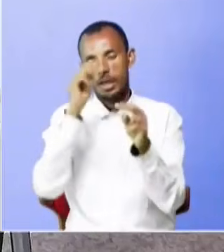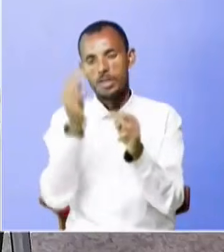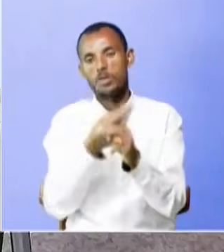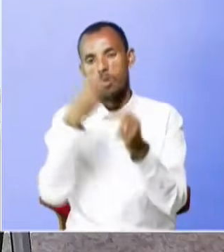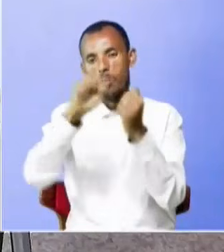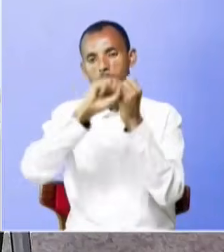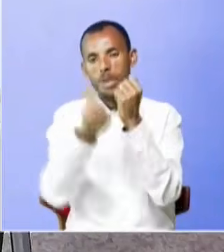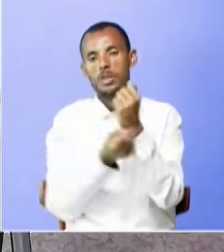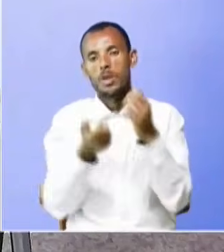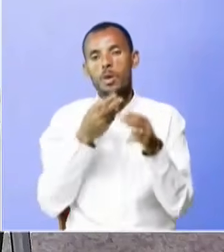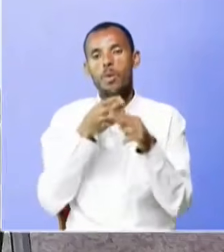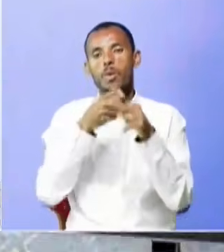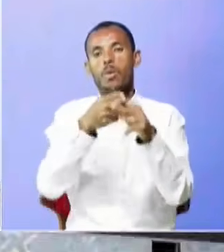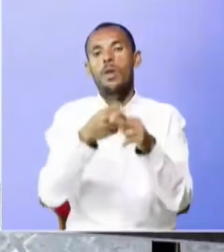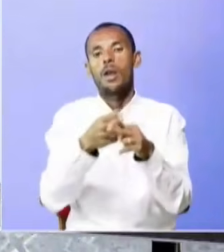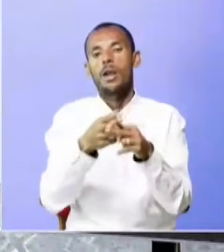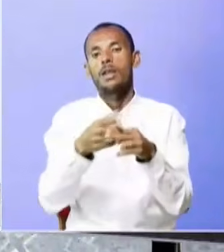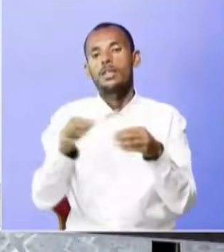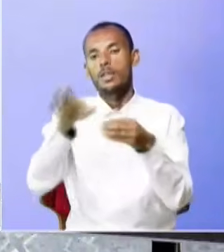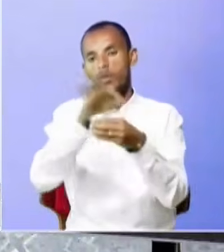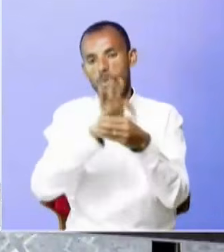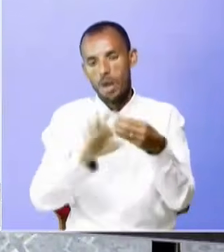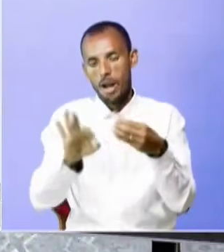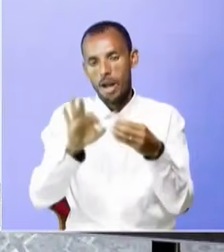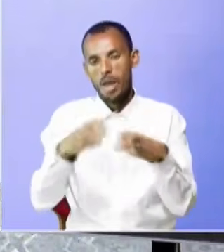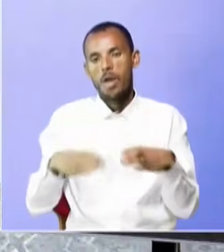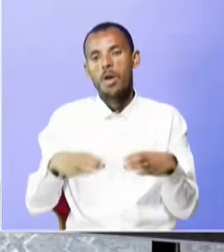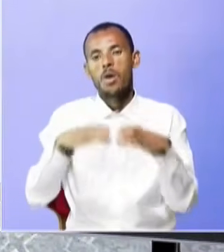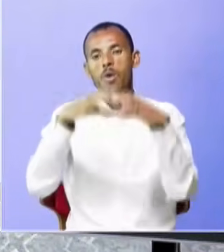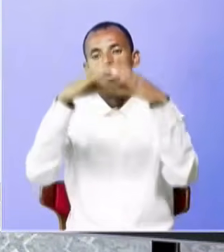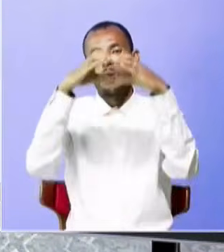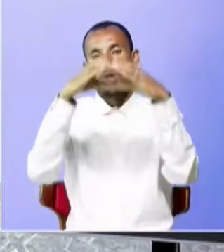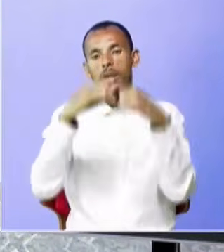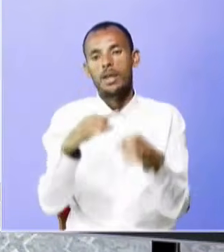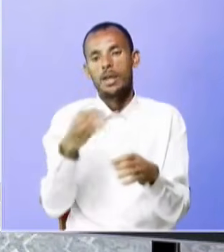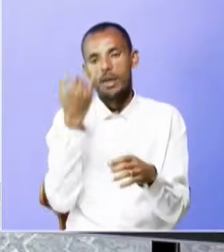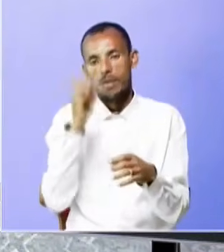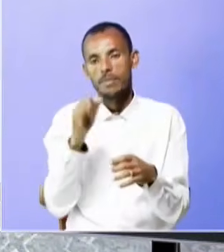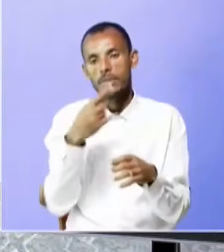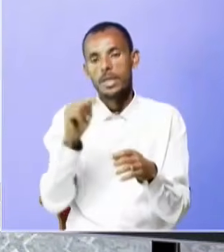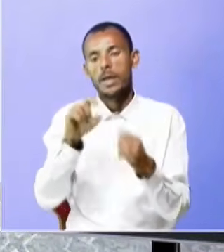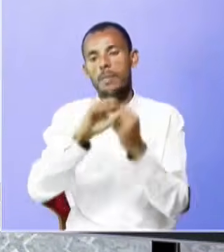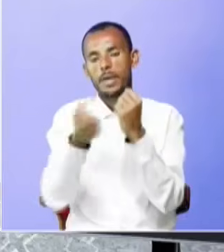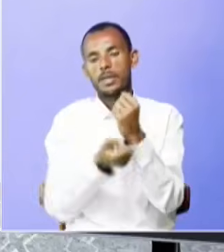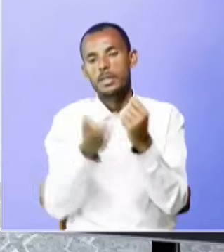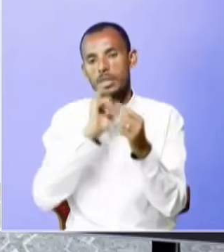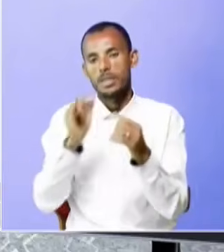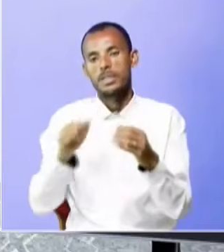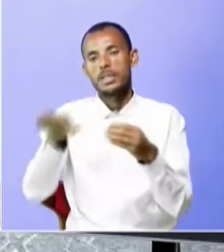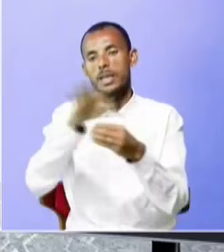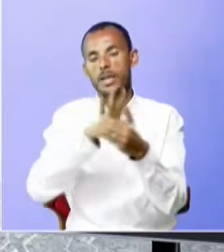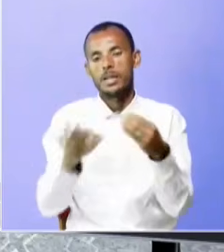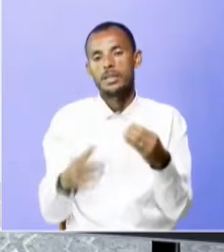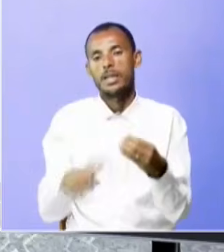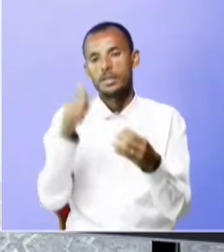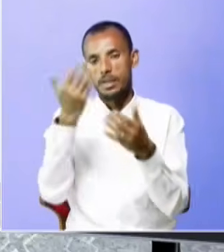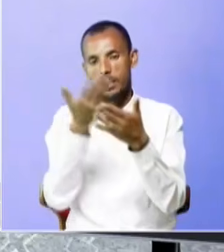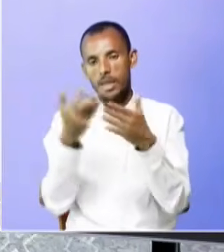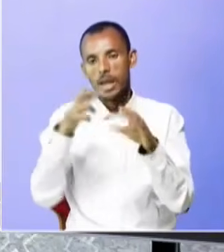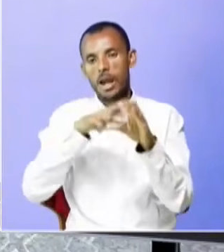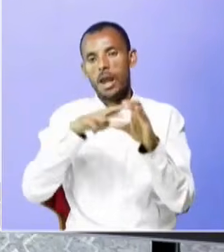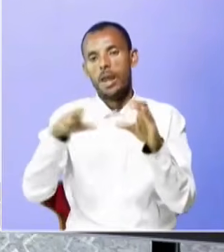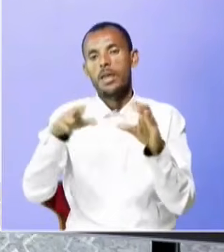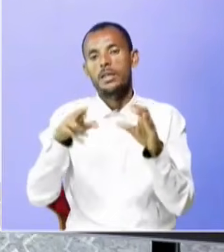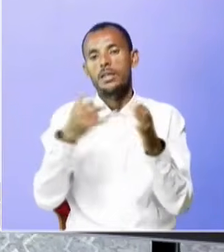we call a circular cone if the base is circular. The other thing, there is also a radius which